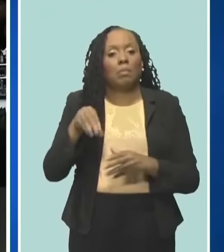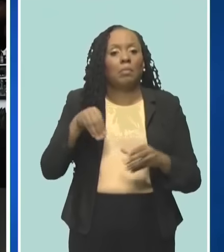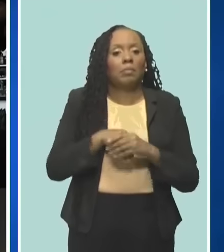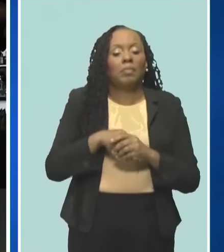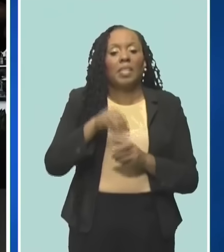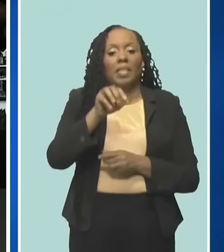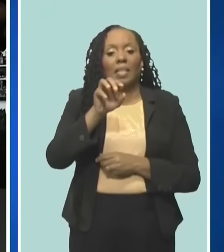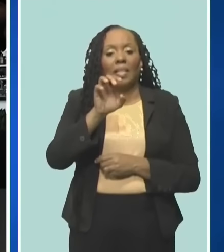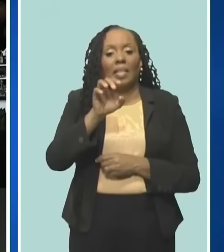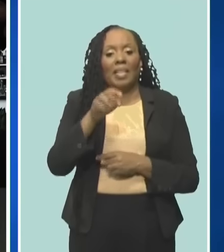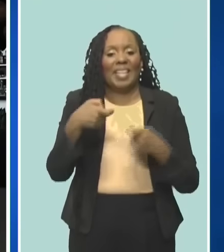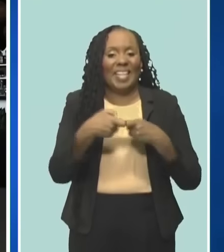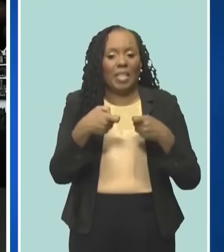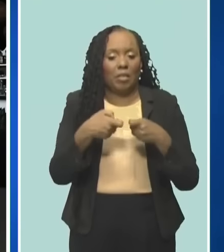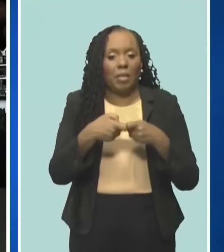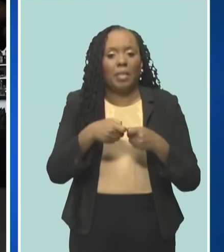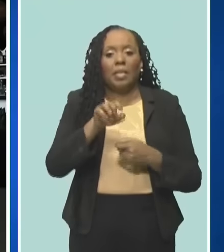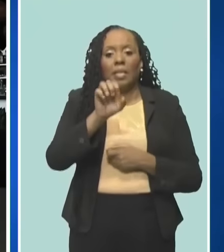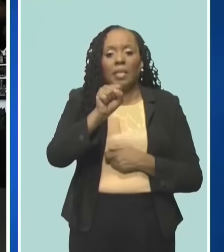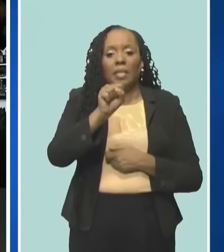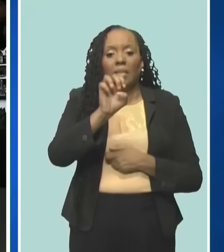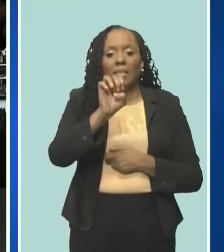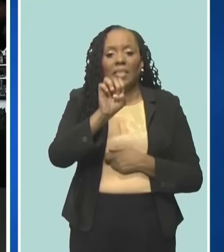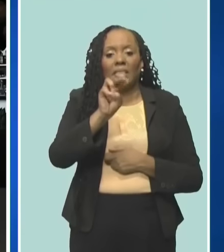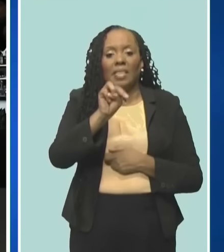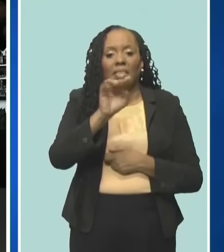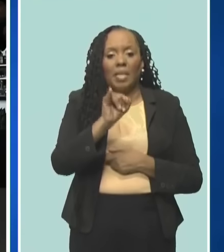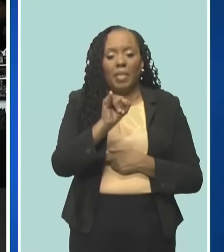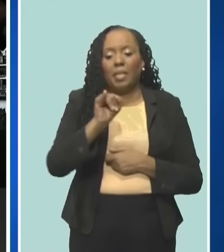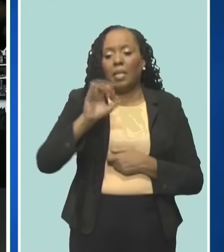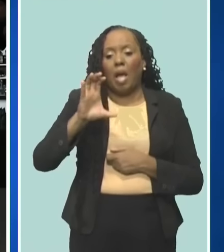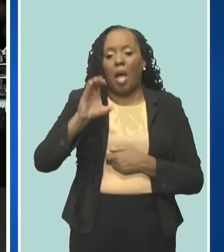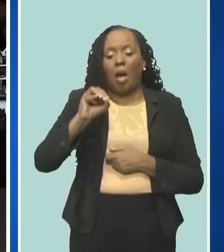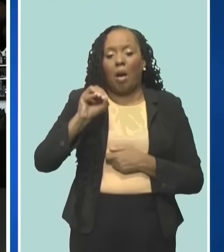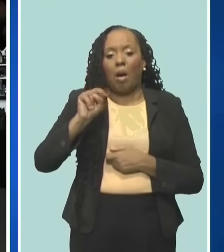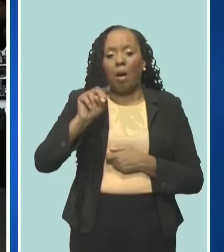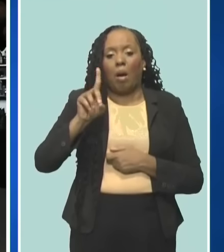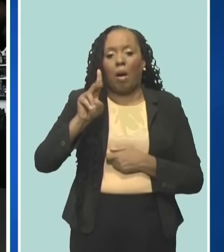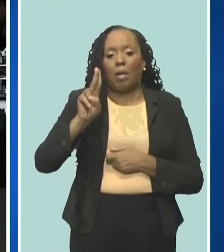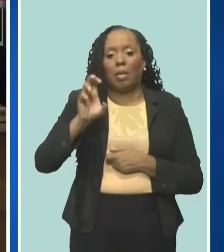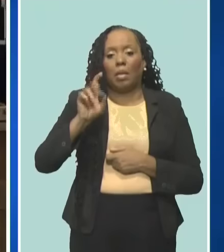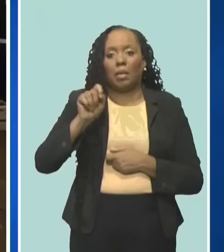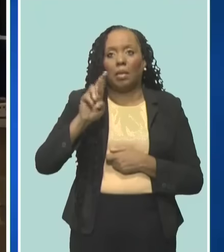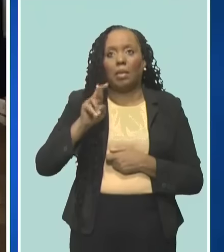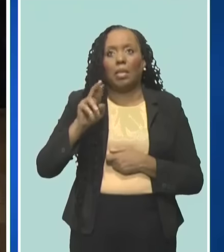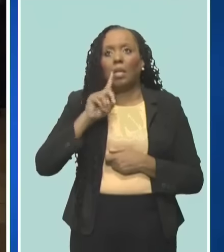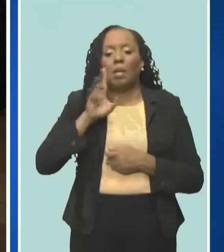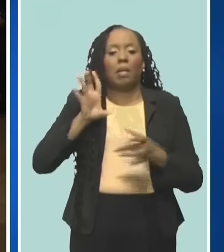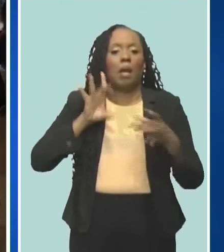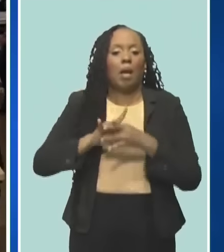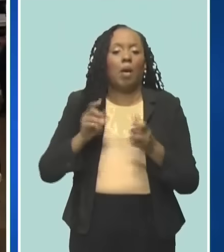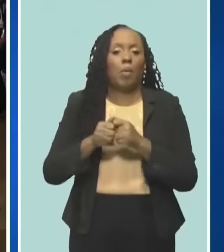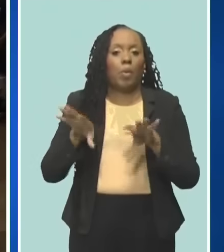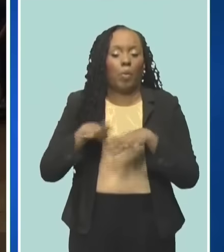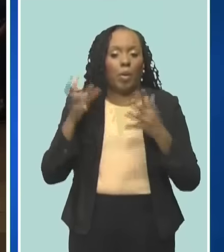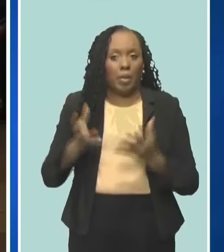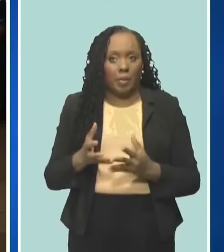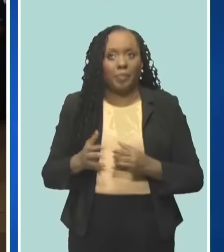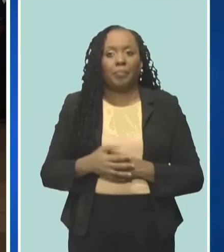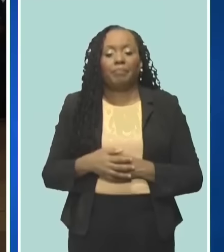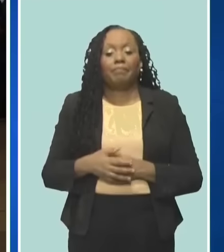electronic semiconductor industry, so it ties in well with what is going on in the Western world. But he believes new investment